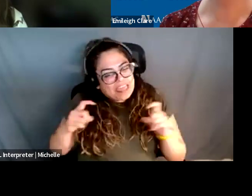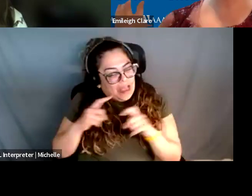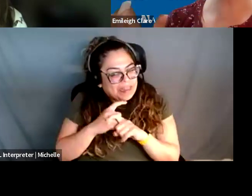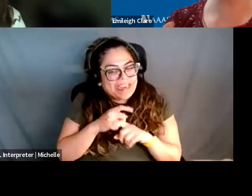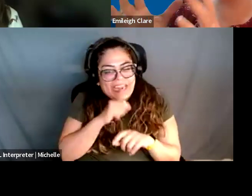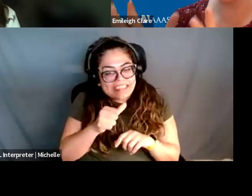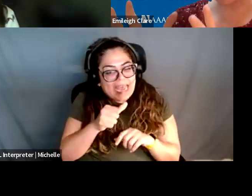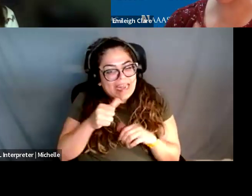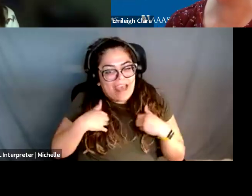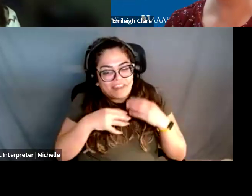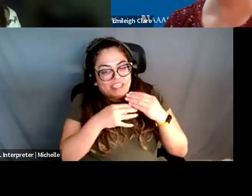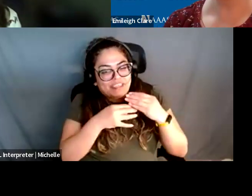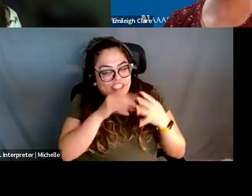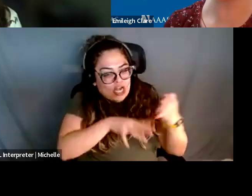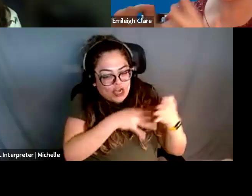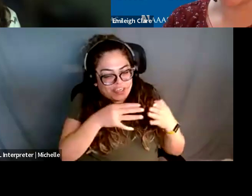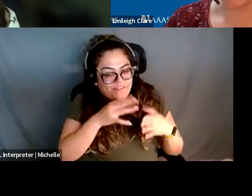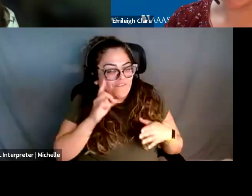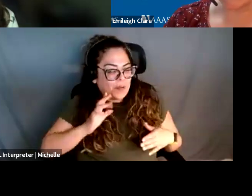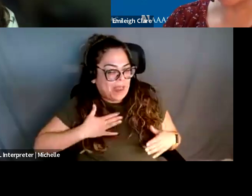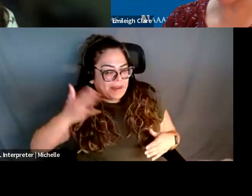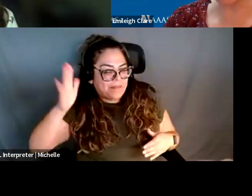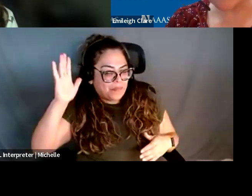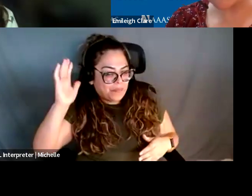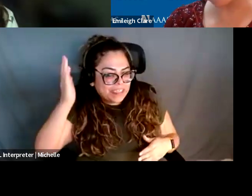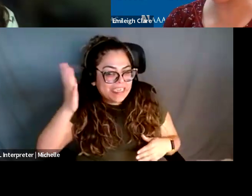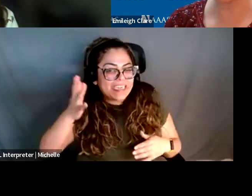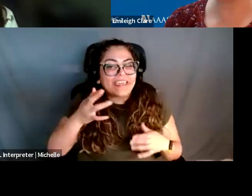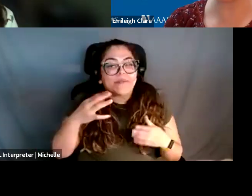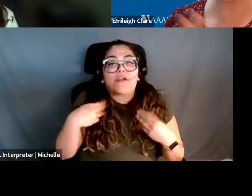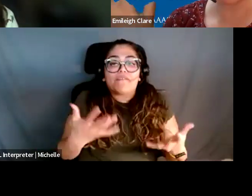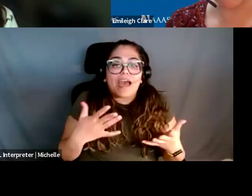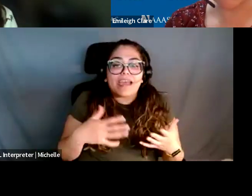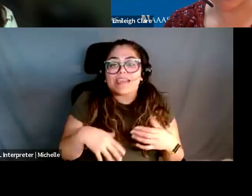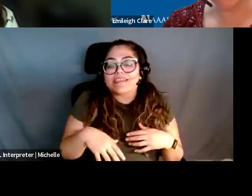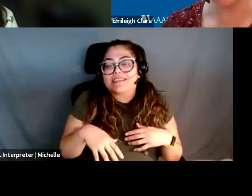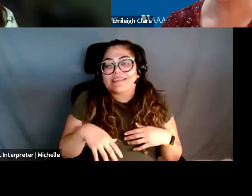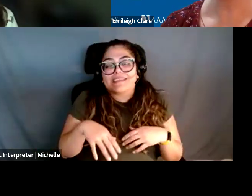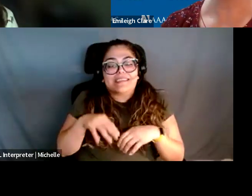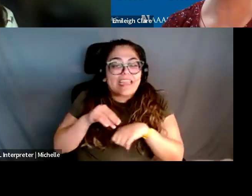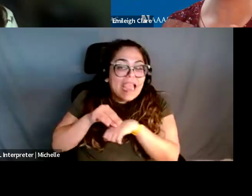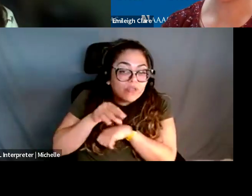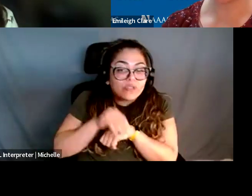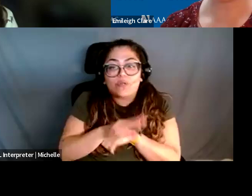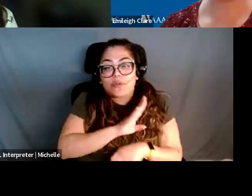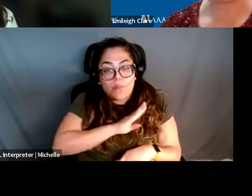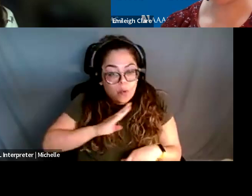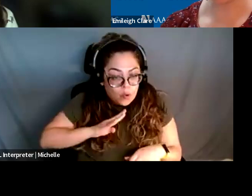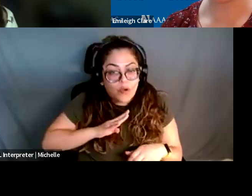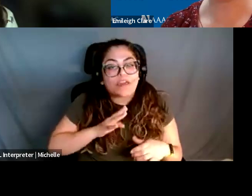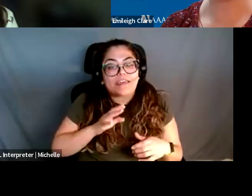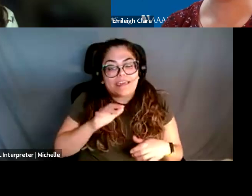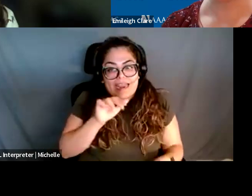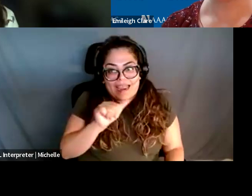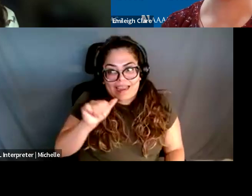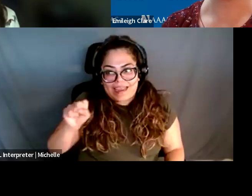but those sections provide insights to the council and to the board and to AAAS's overall strategy. So you definitely have a